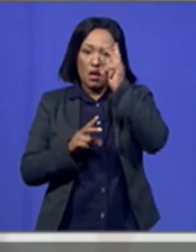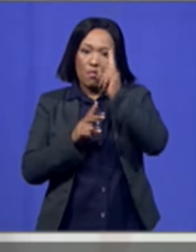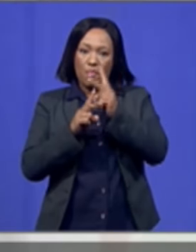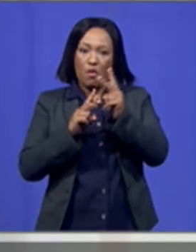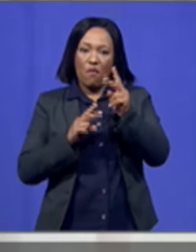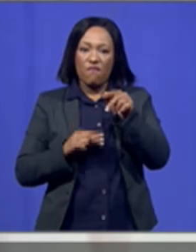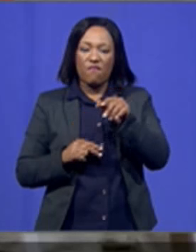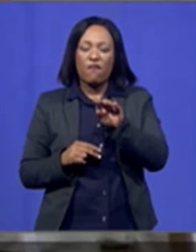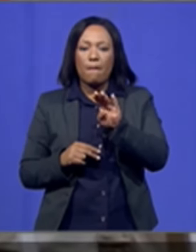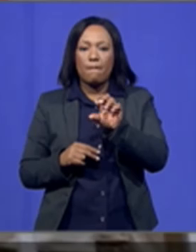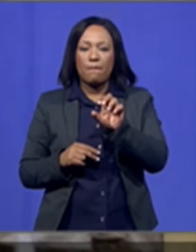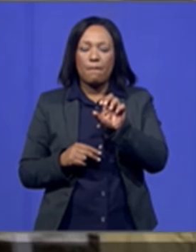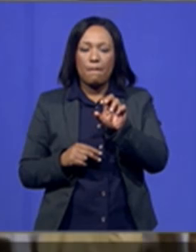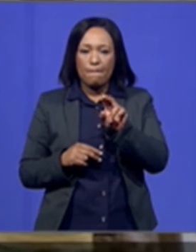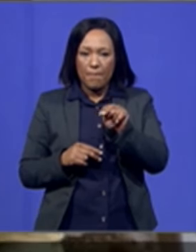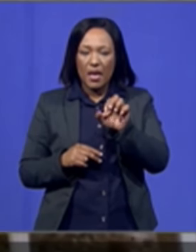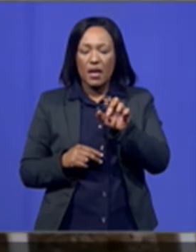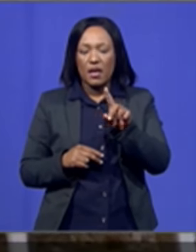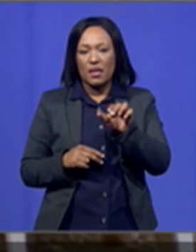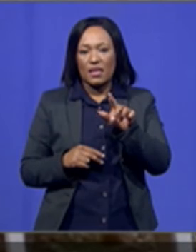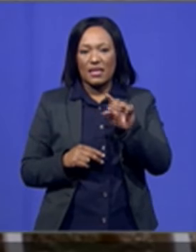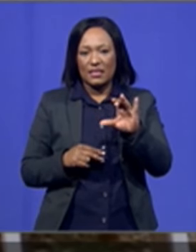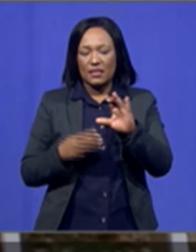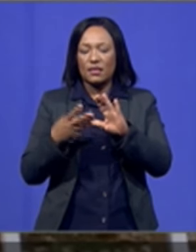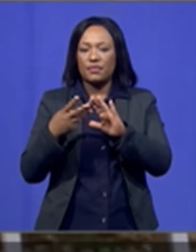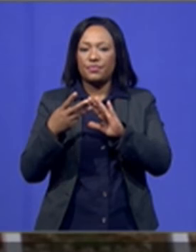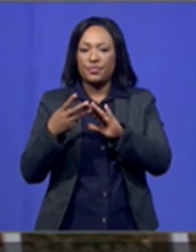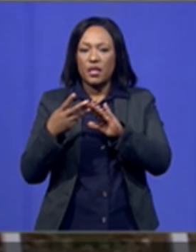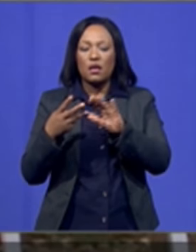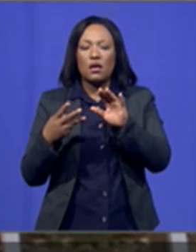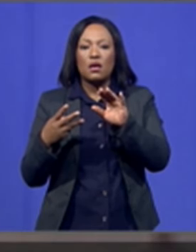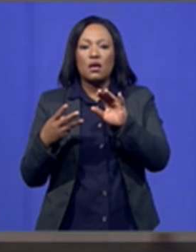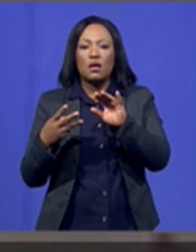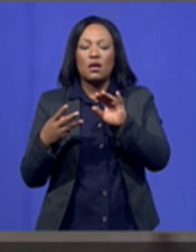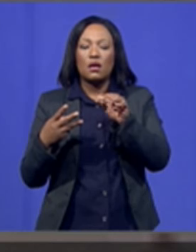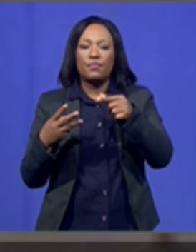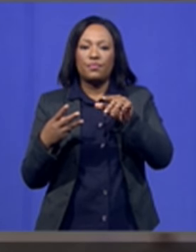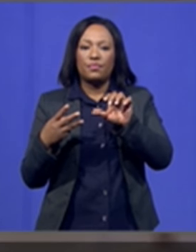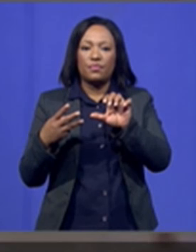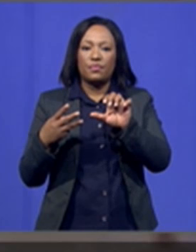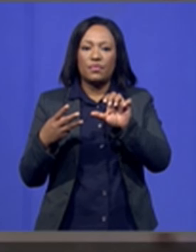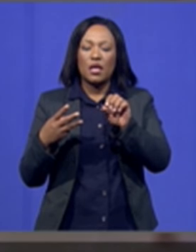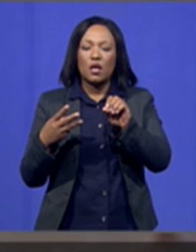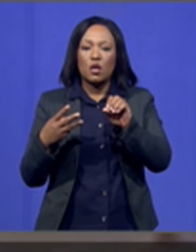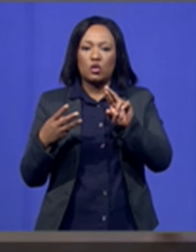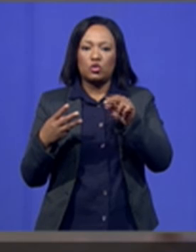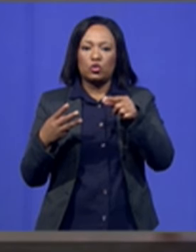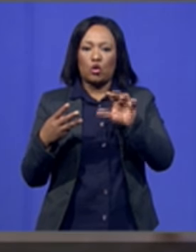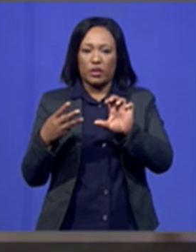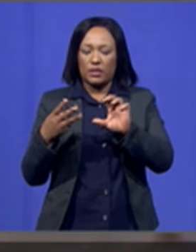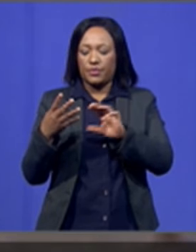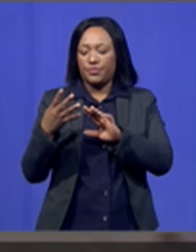Benedict Orama, Dr. George Elombi, and Mr.